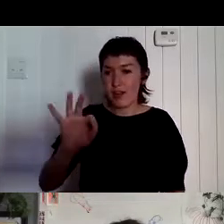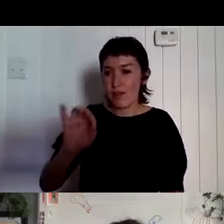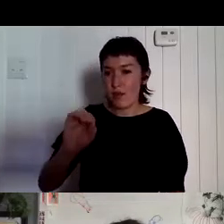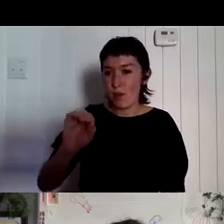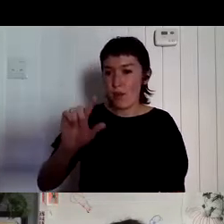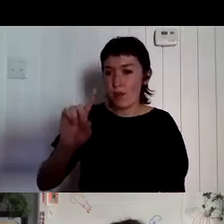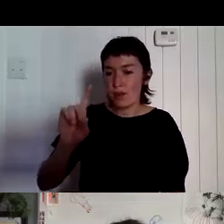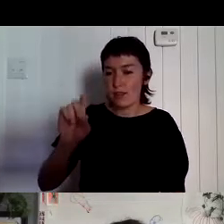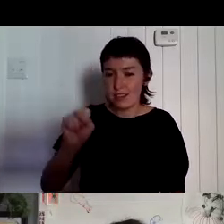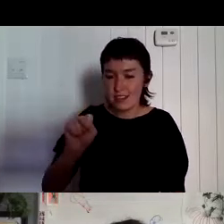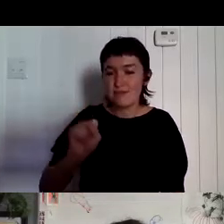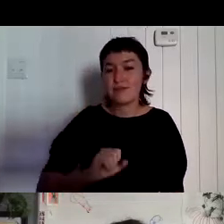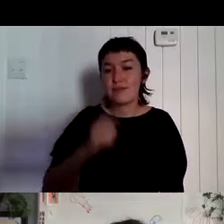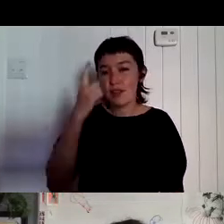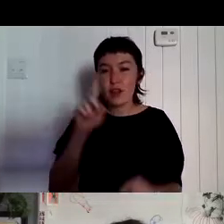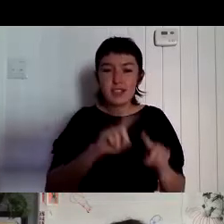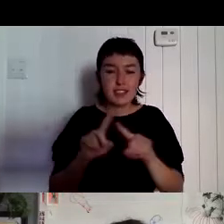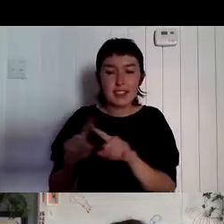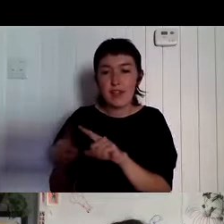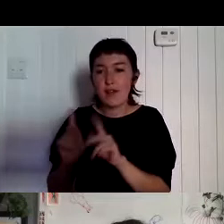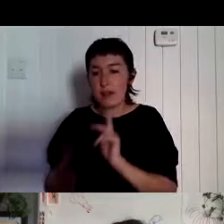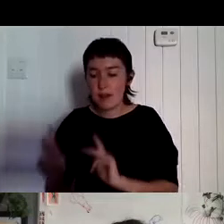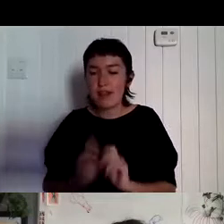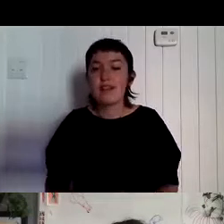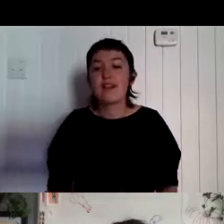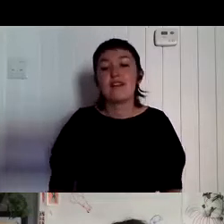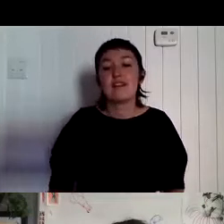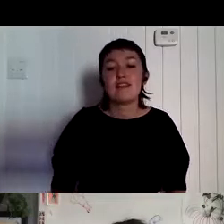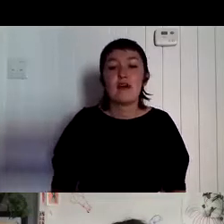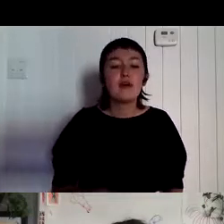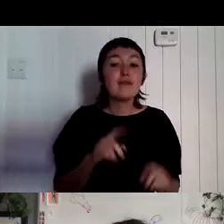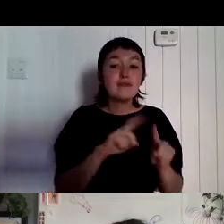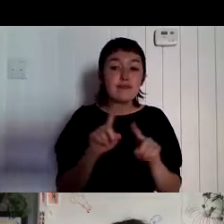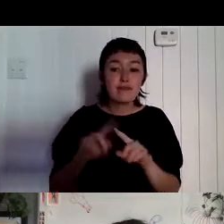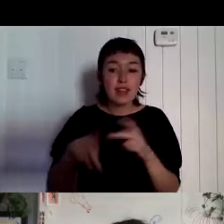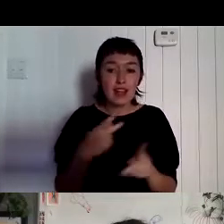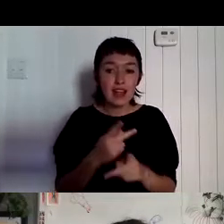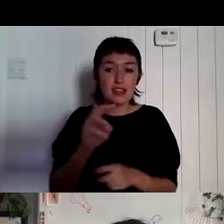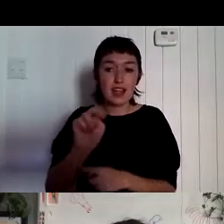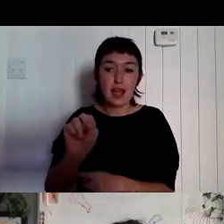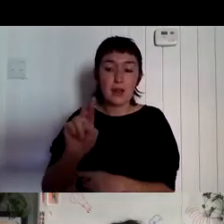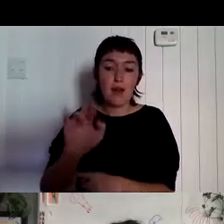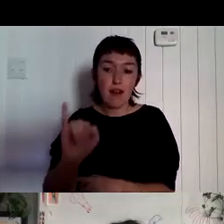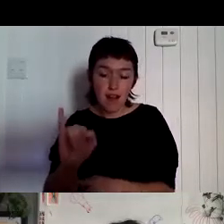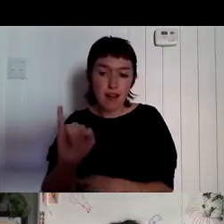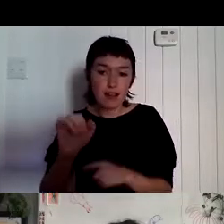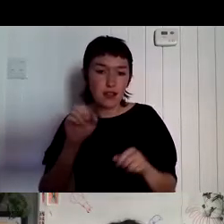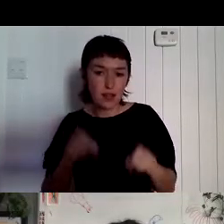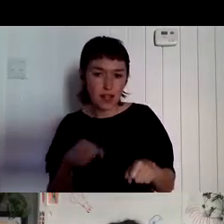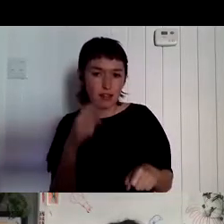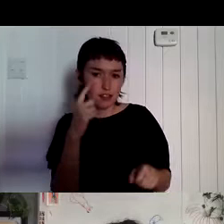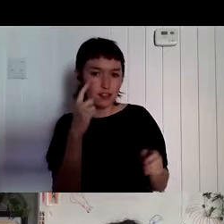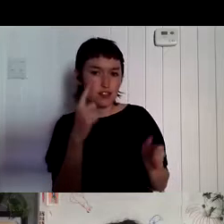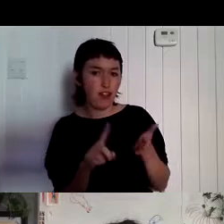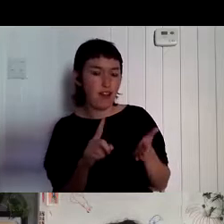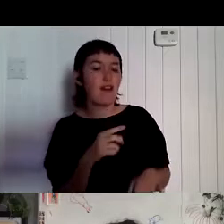people. But there are a couple of different other types of MRI that we can look at. So another one that we use is called diffusion MRI. And this one I